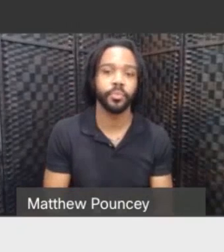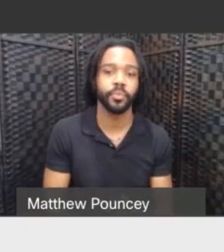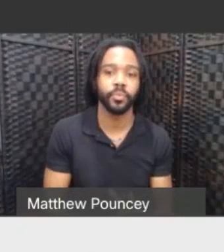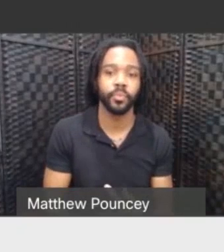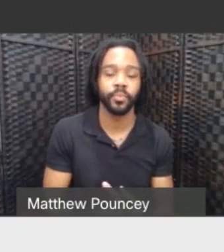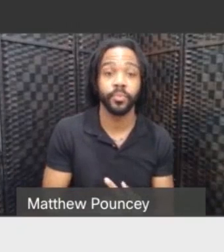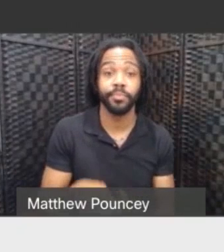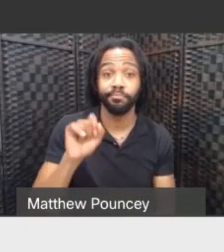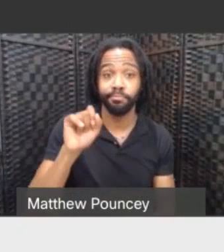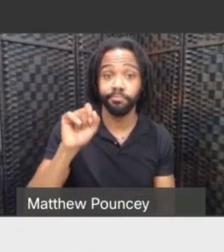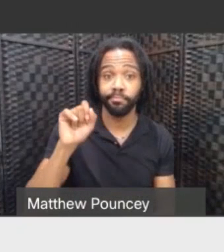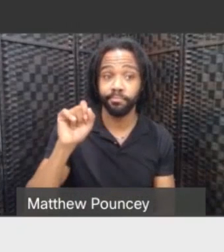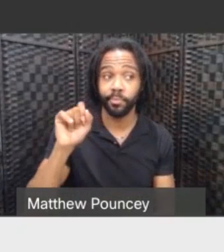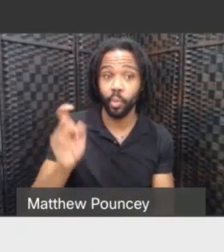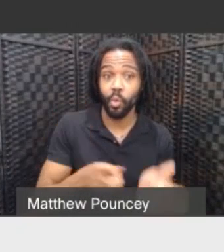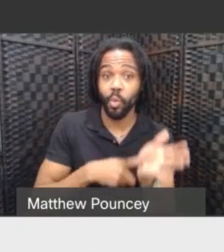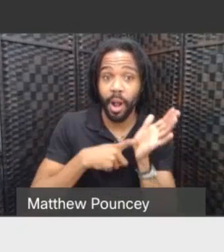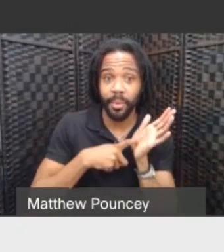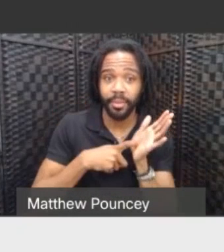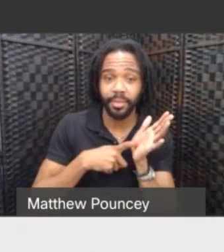So is it a requirement? No.